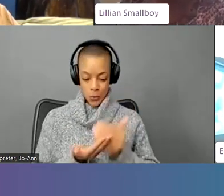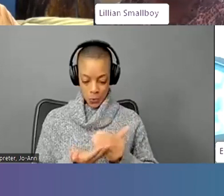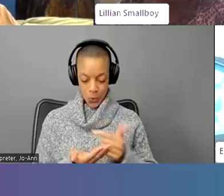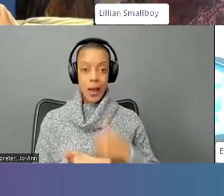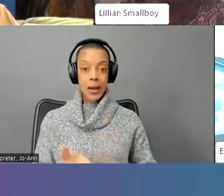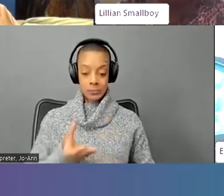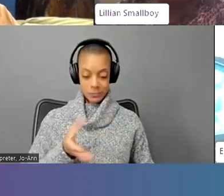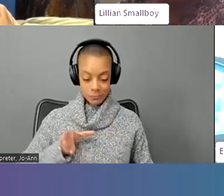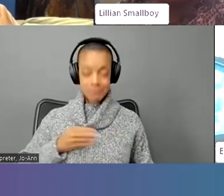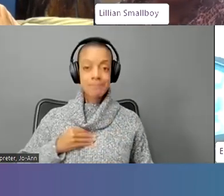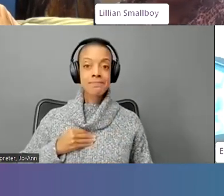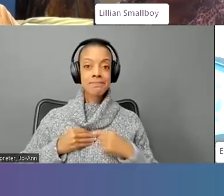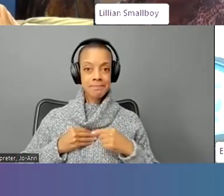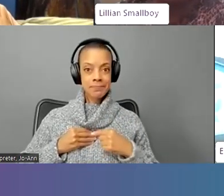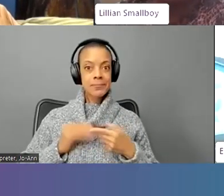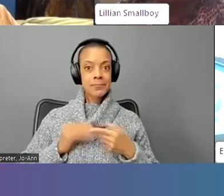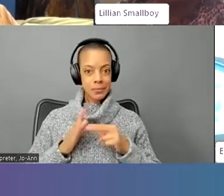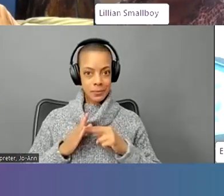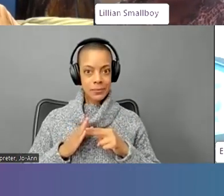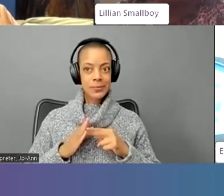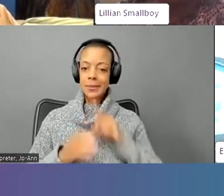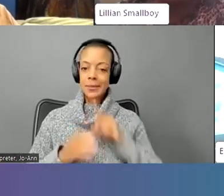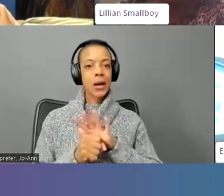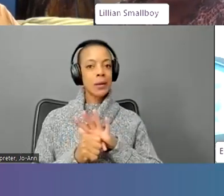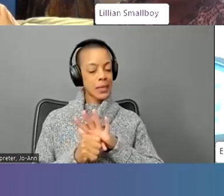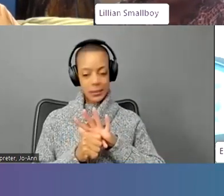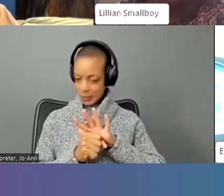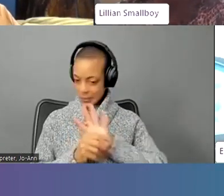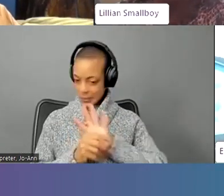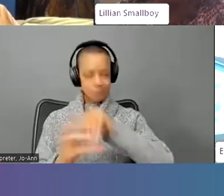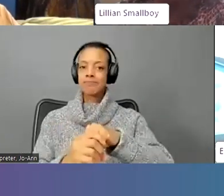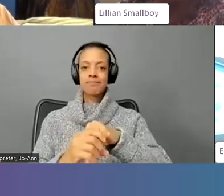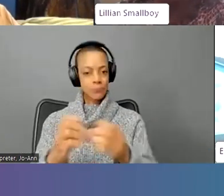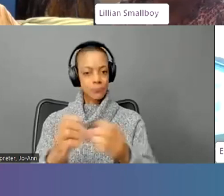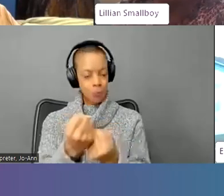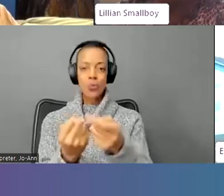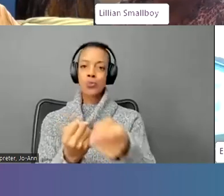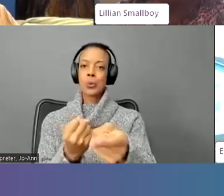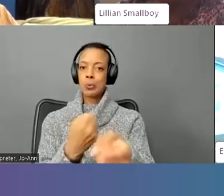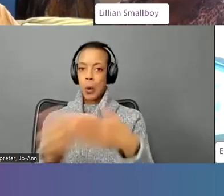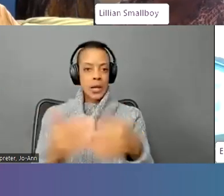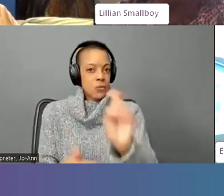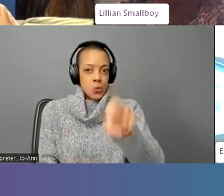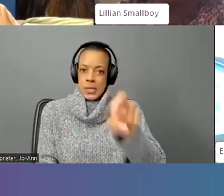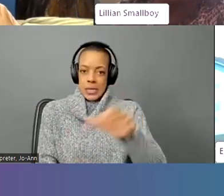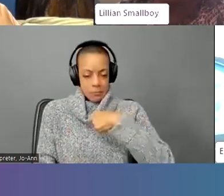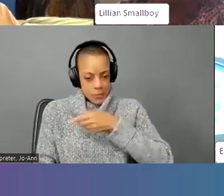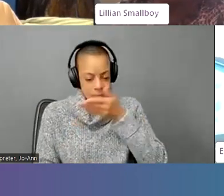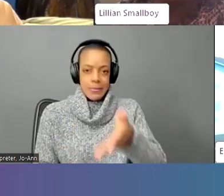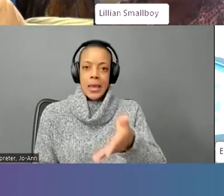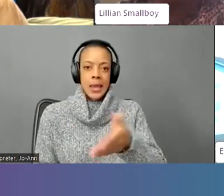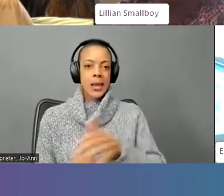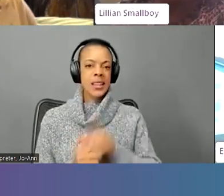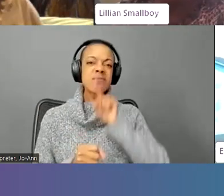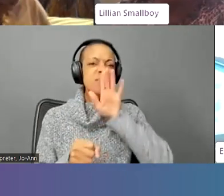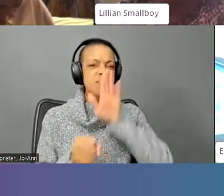that I'm yours for whatever the event is. And it's like a commitment